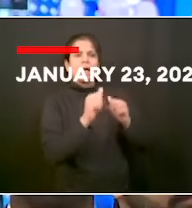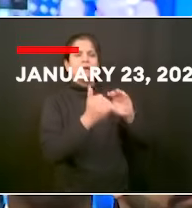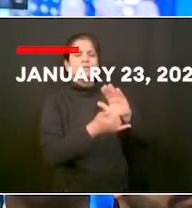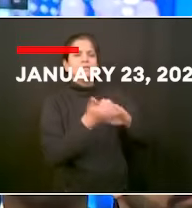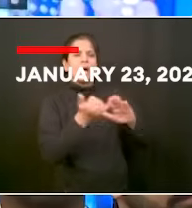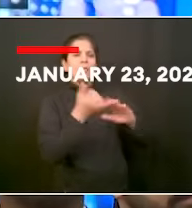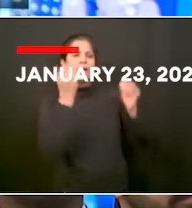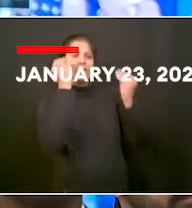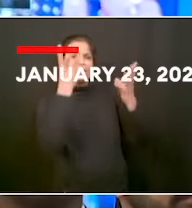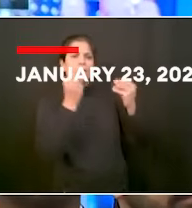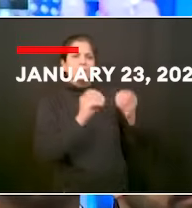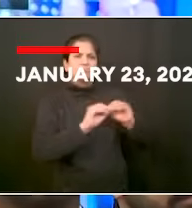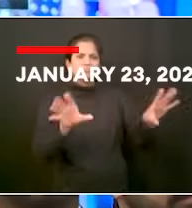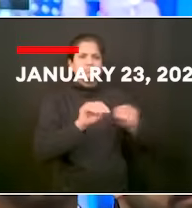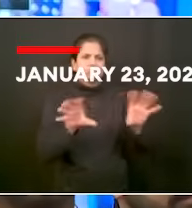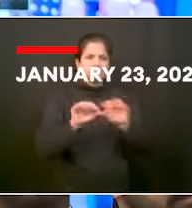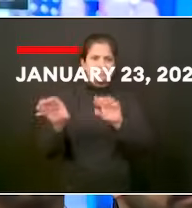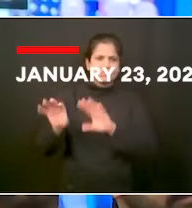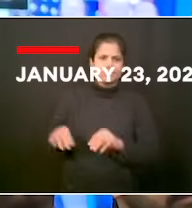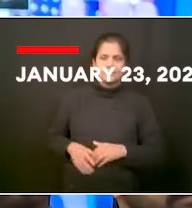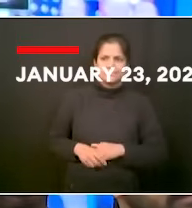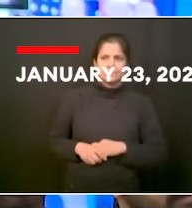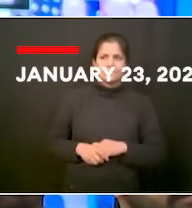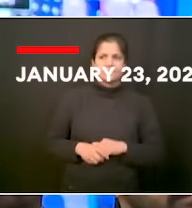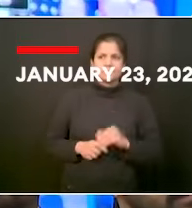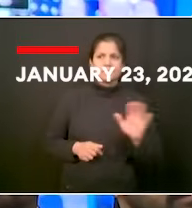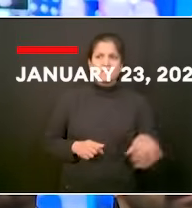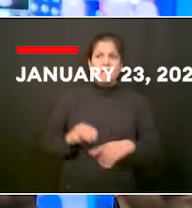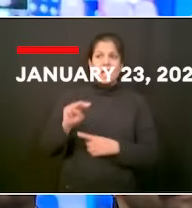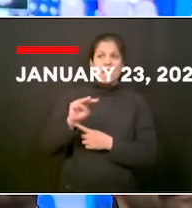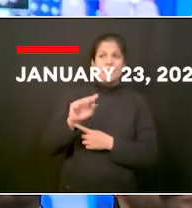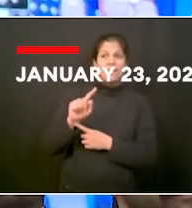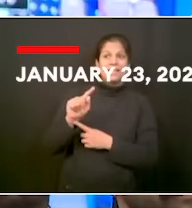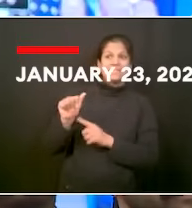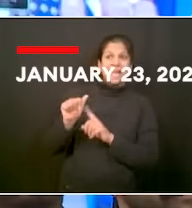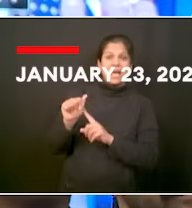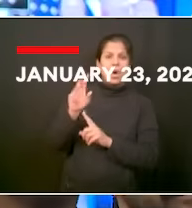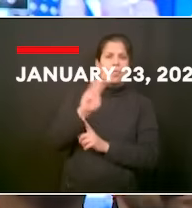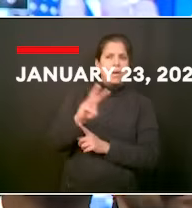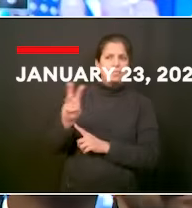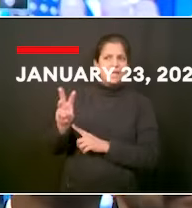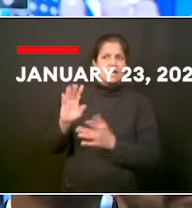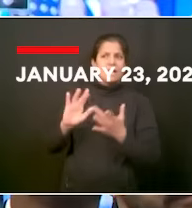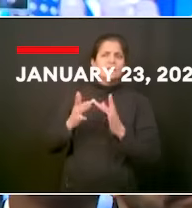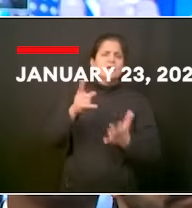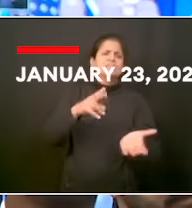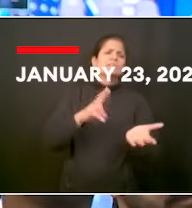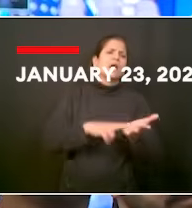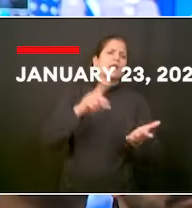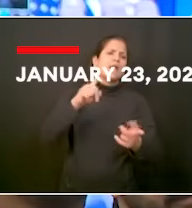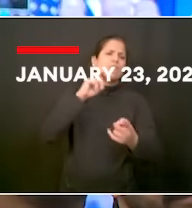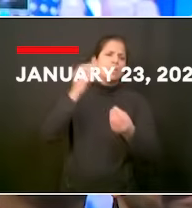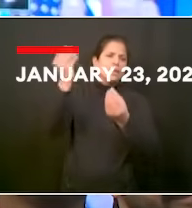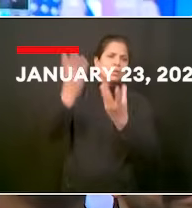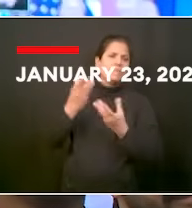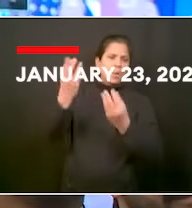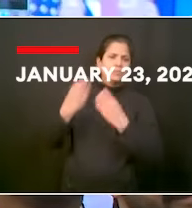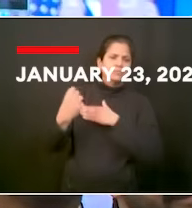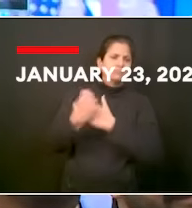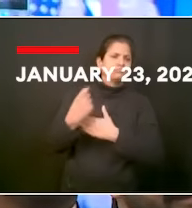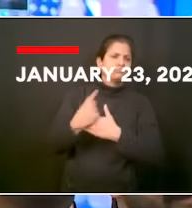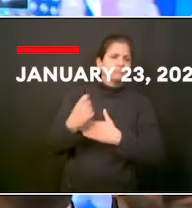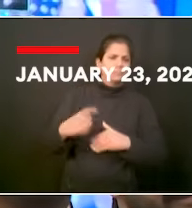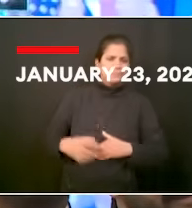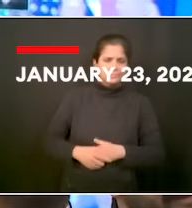MTA website, sign up for that, so you'll know how your part of the MTA system is working as we go through this storm. Thank you,